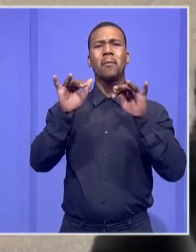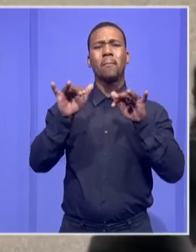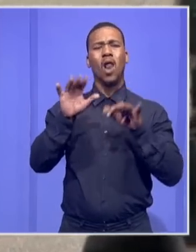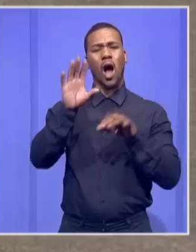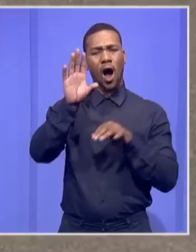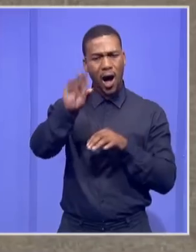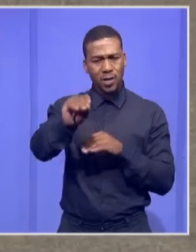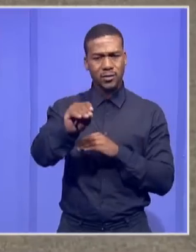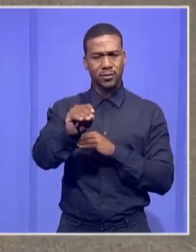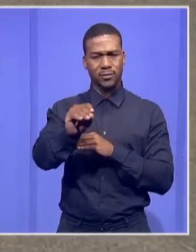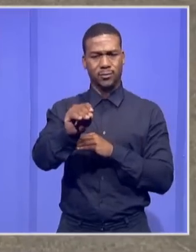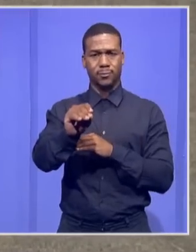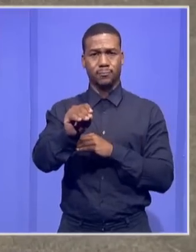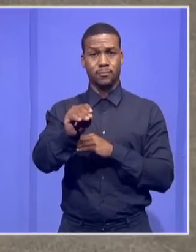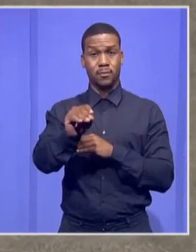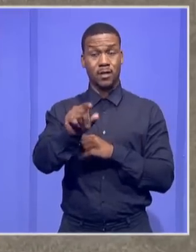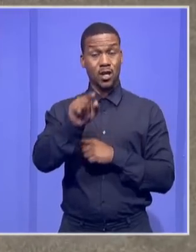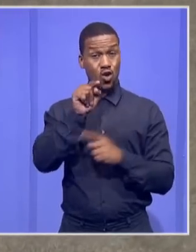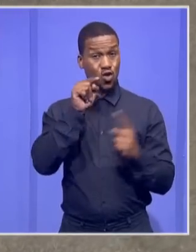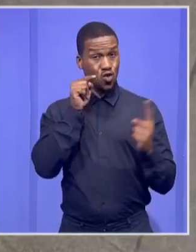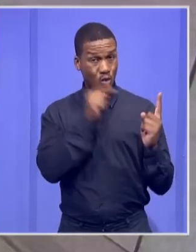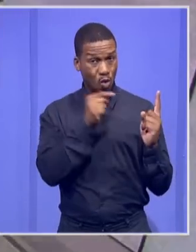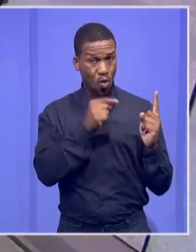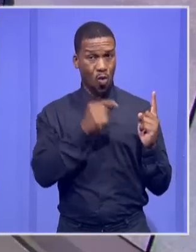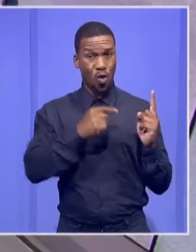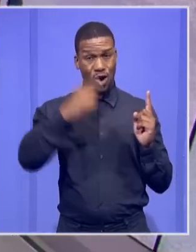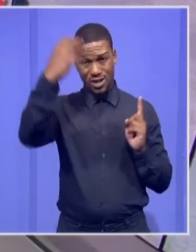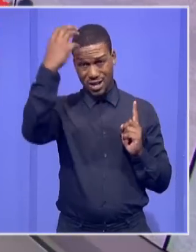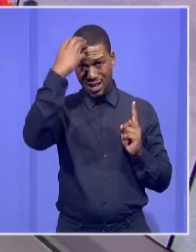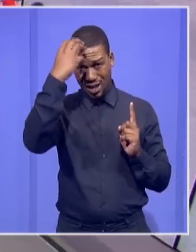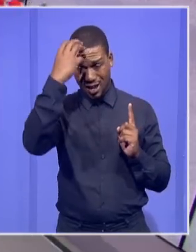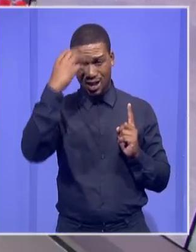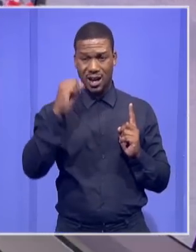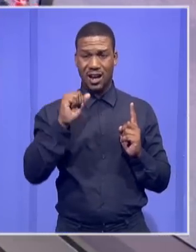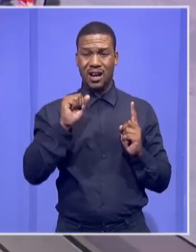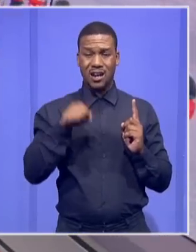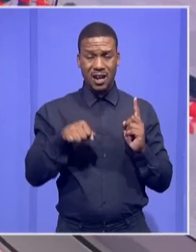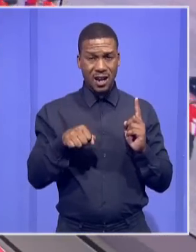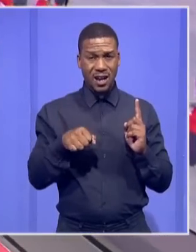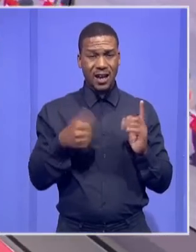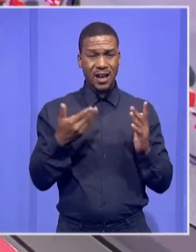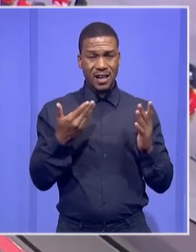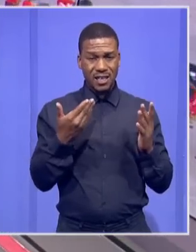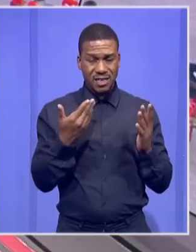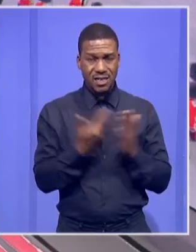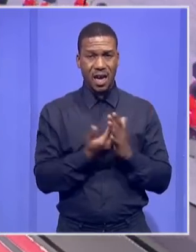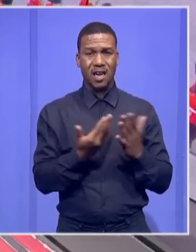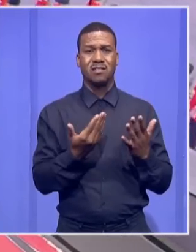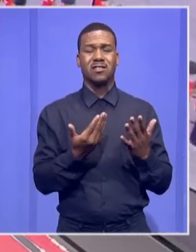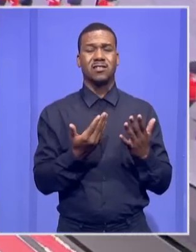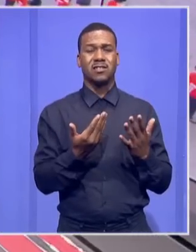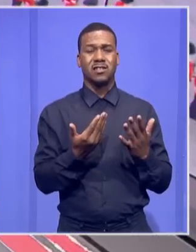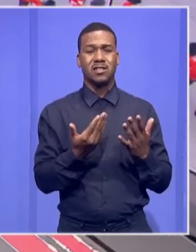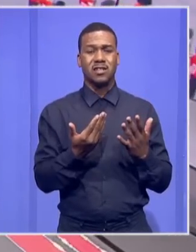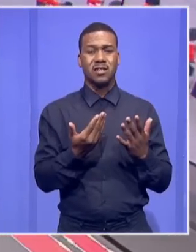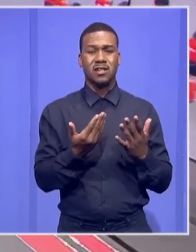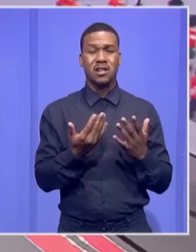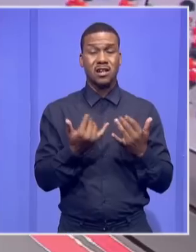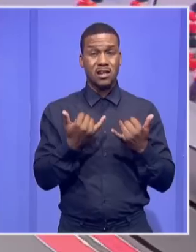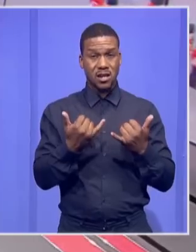be able to modernize the Commonwealth as member countries are yearning